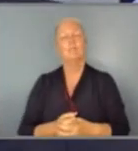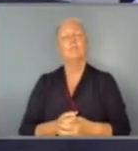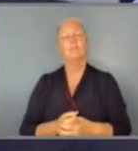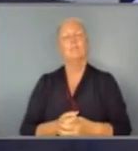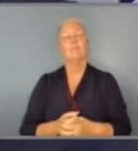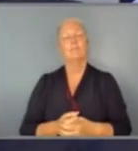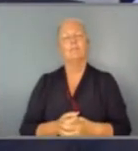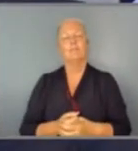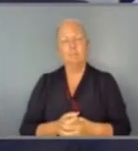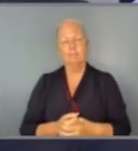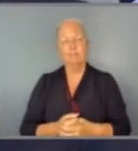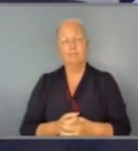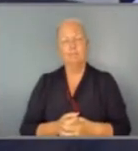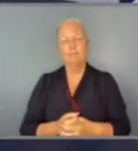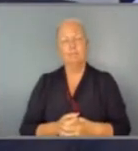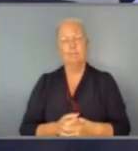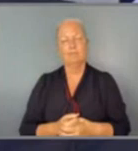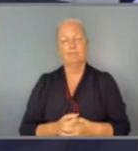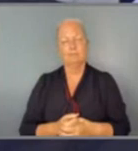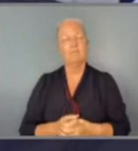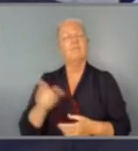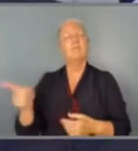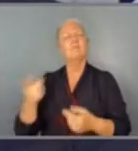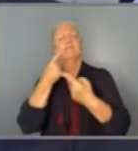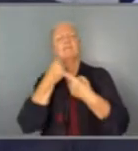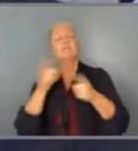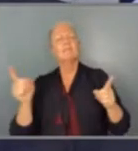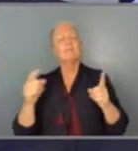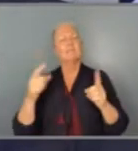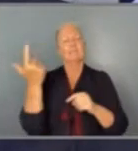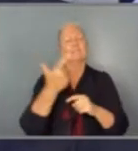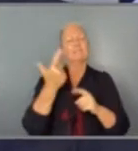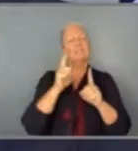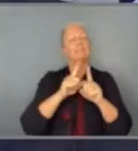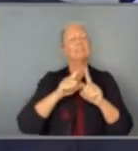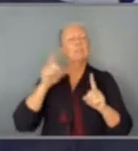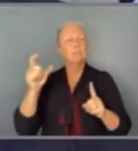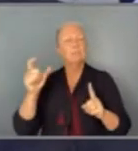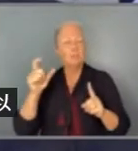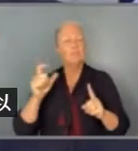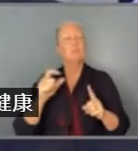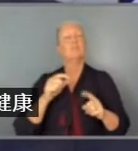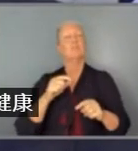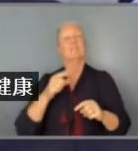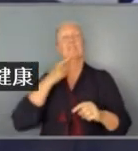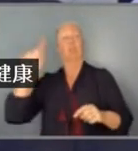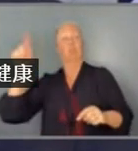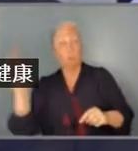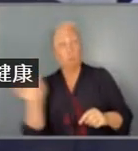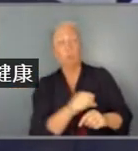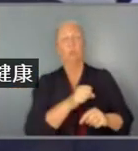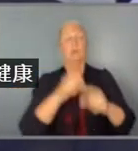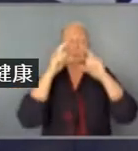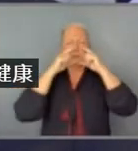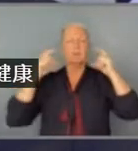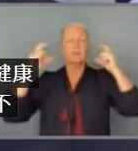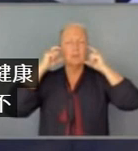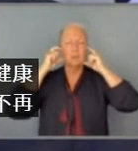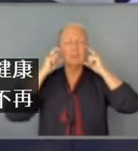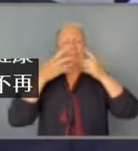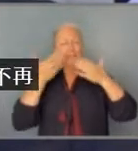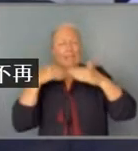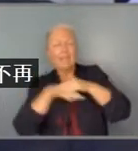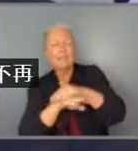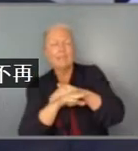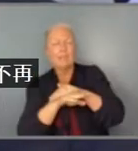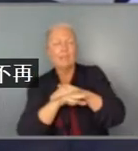of December was that masks be mandatory in indoor settings. So has the health advice changed, or are we just